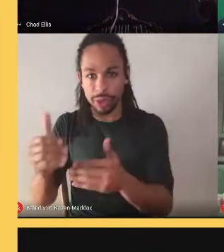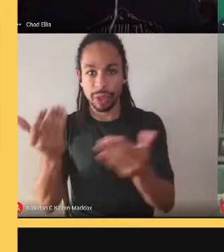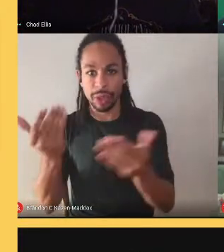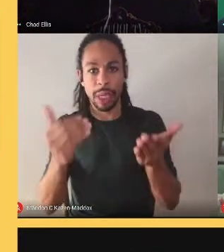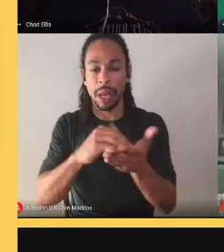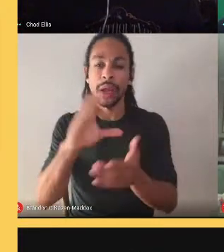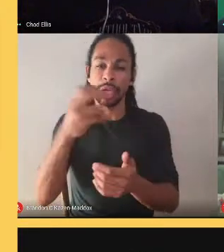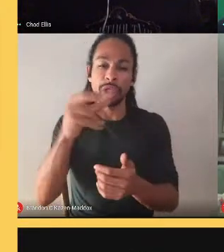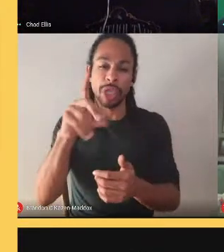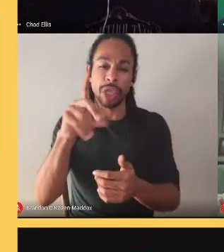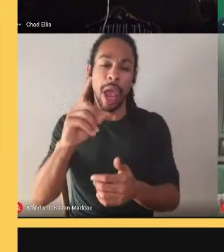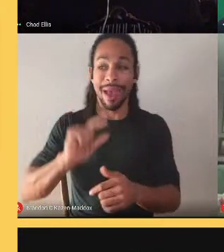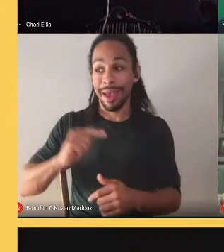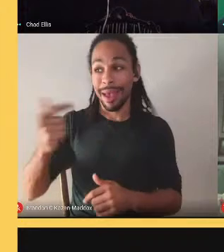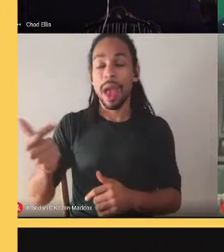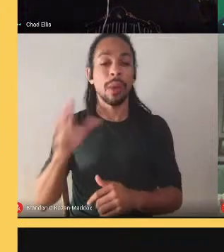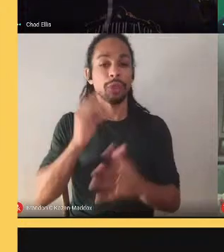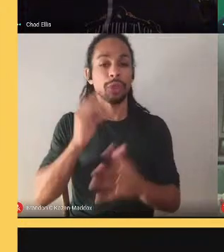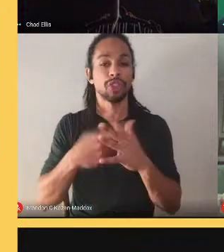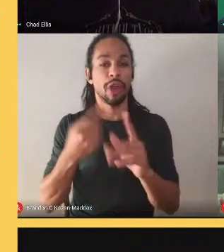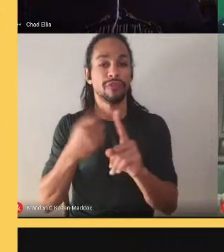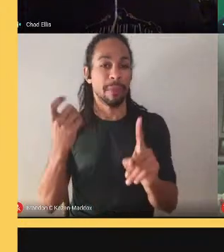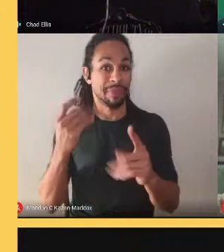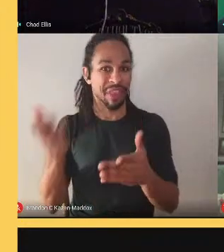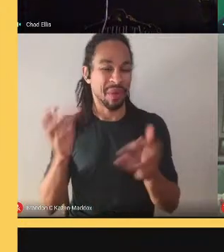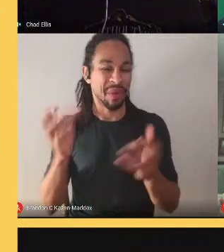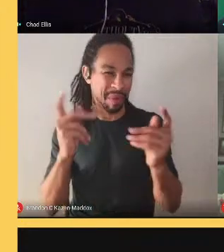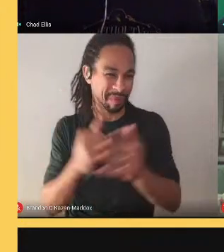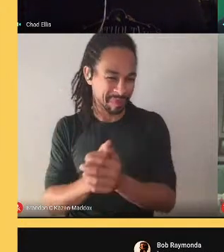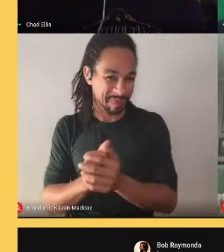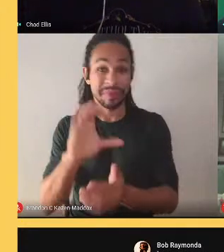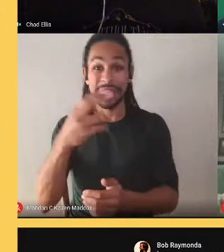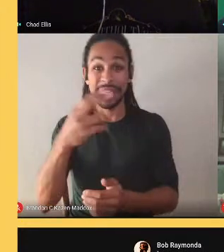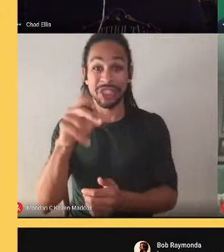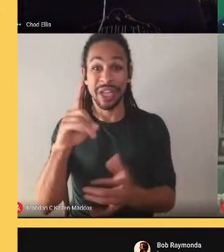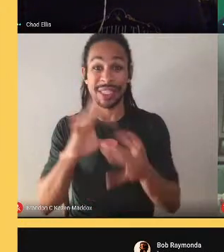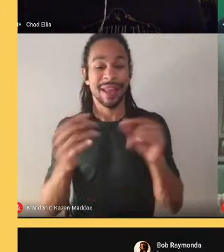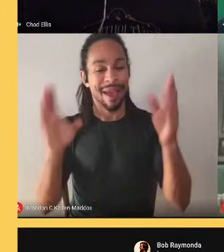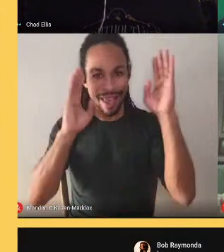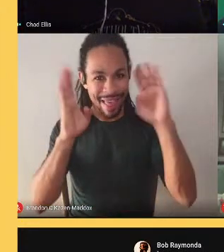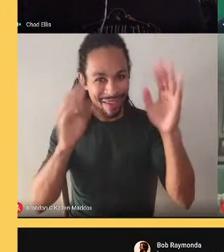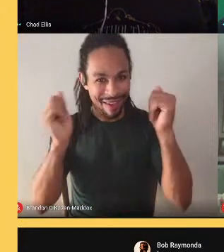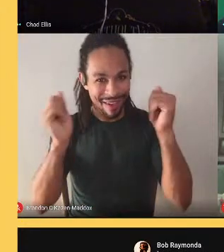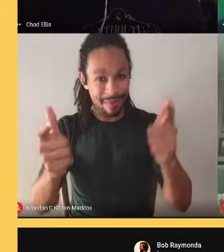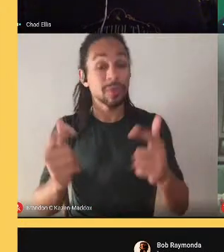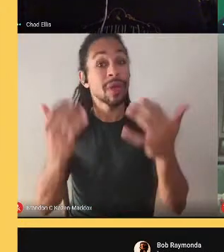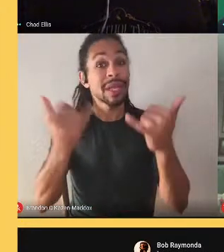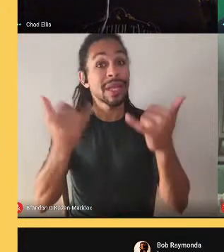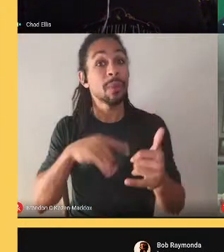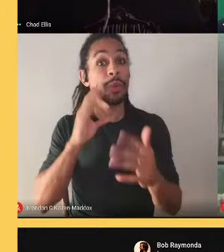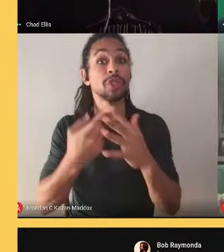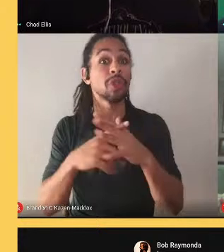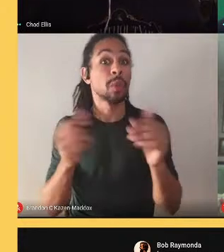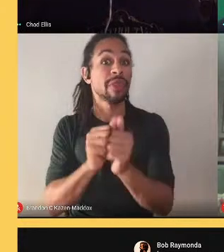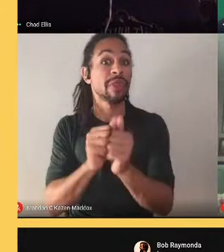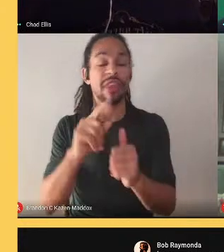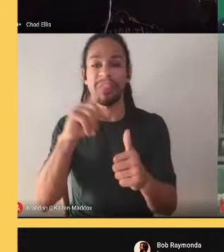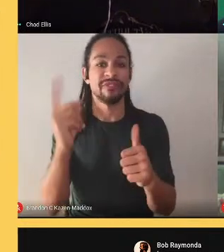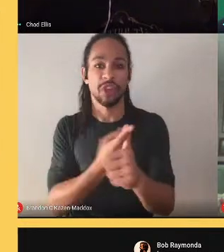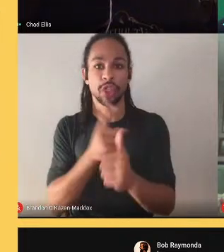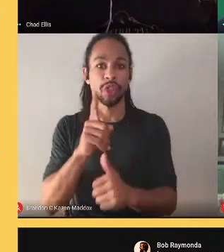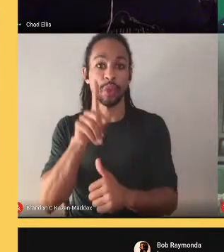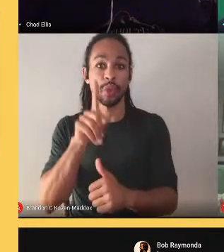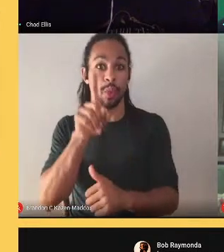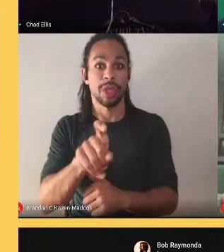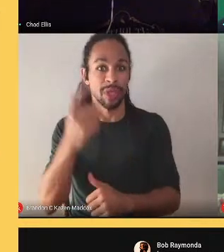you again for your patience. Hello, everyone. We're going to start with the first question for Mariam,